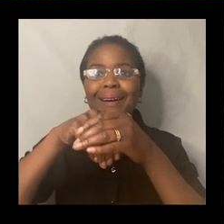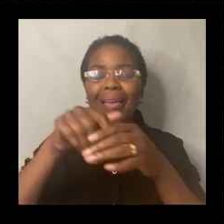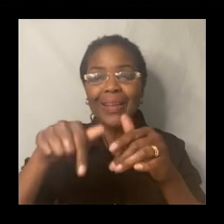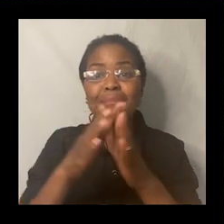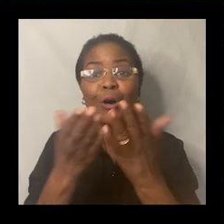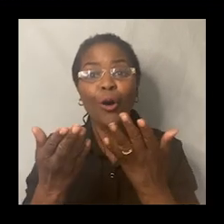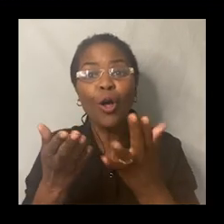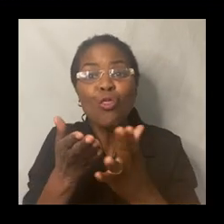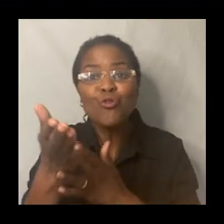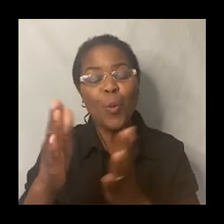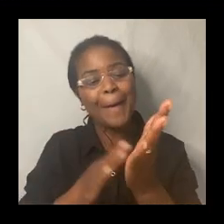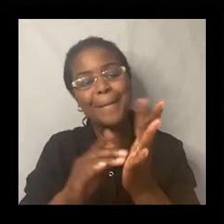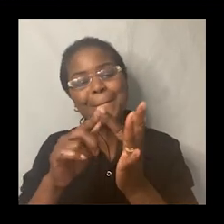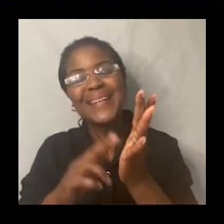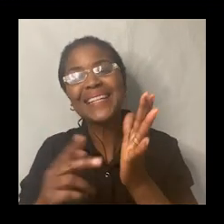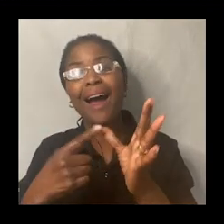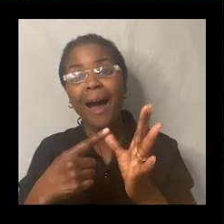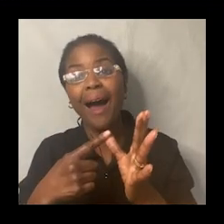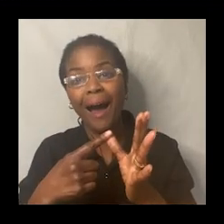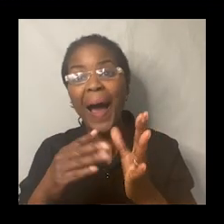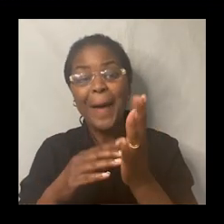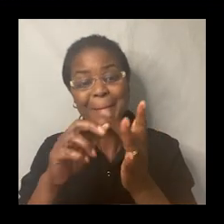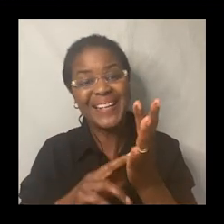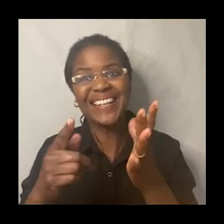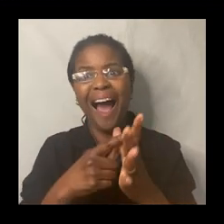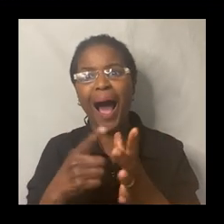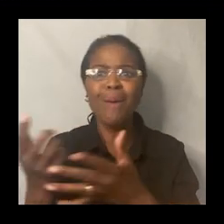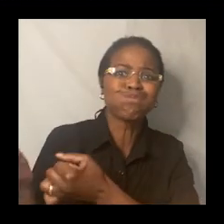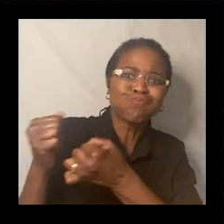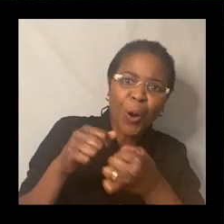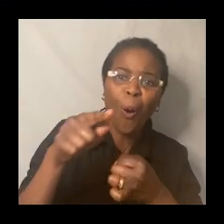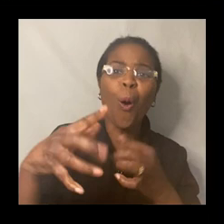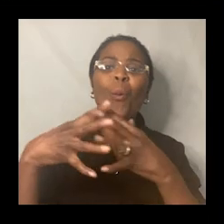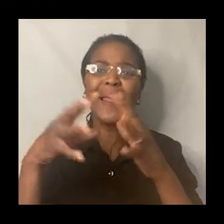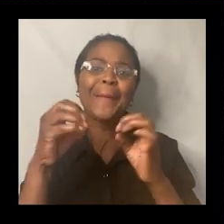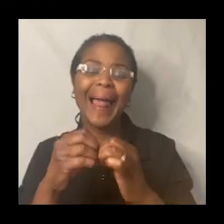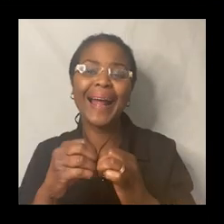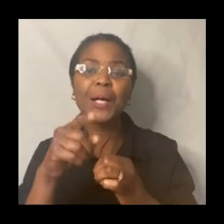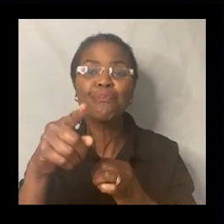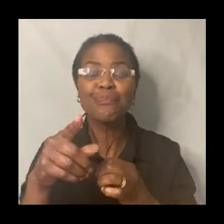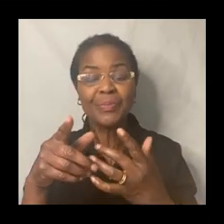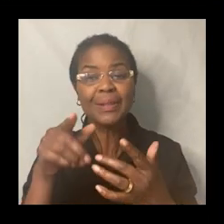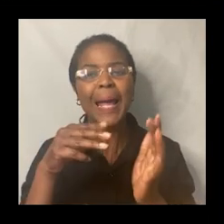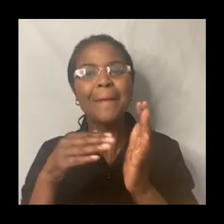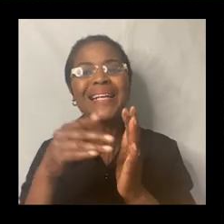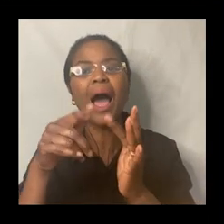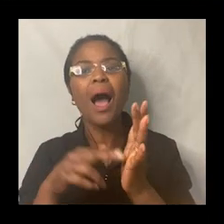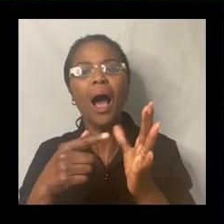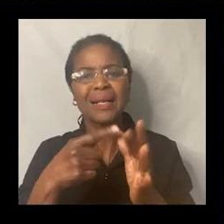through Mina. Mina was the one who brings in William Blake, and she has her motto, how can a bird